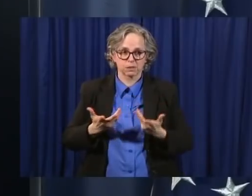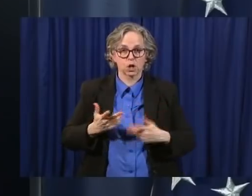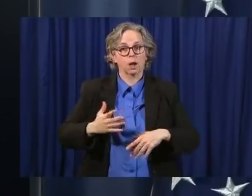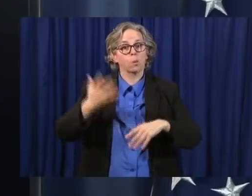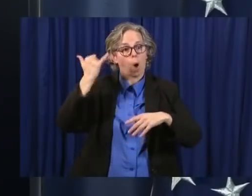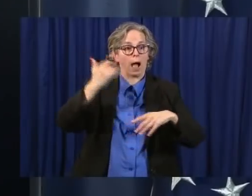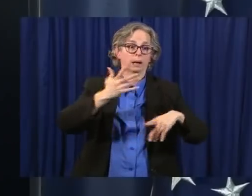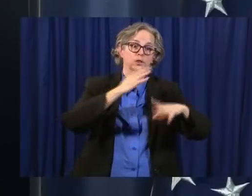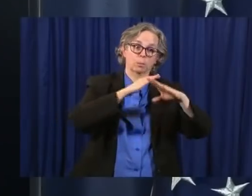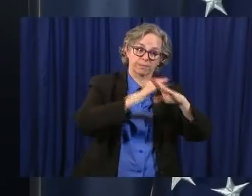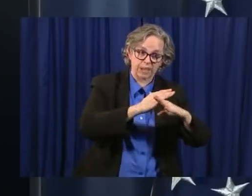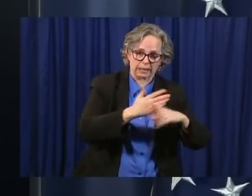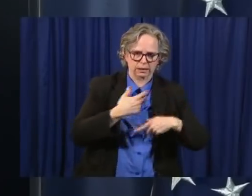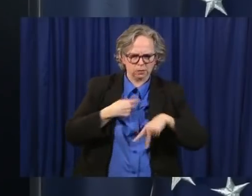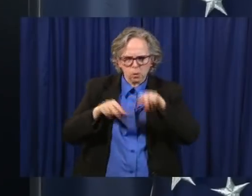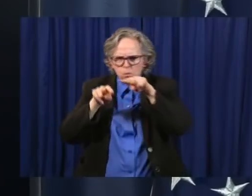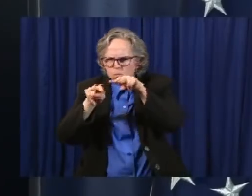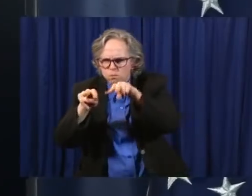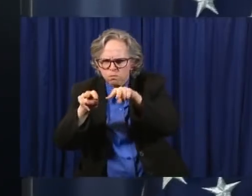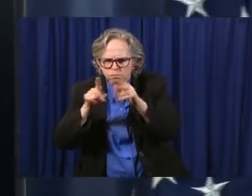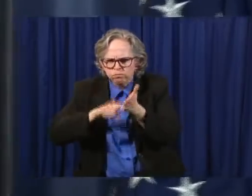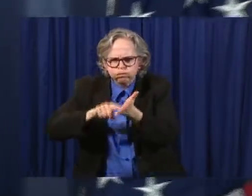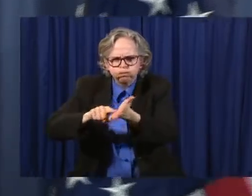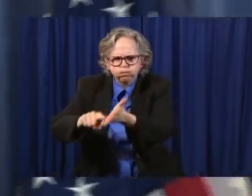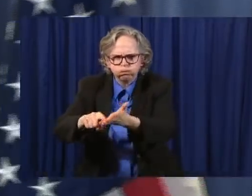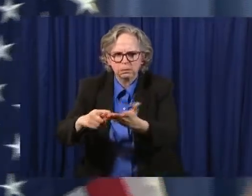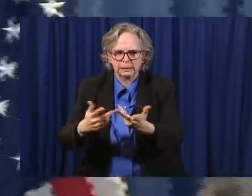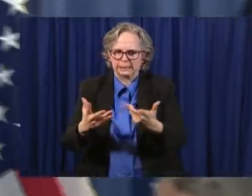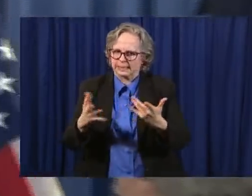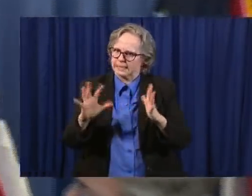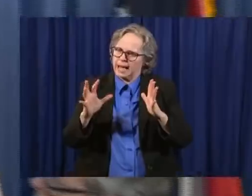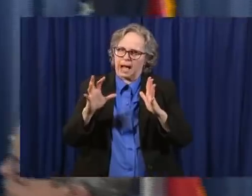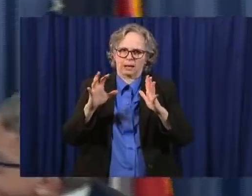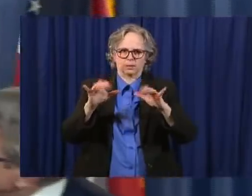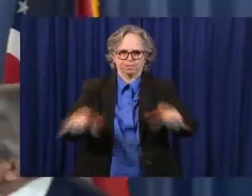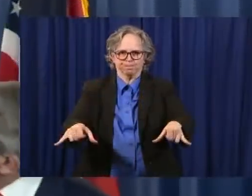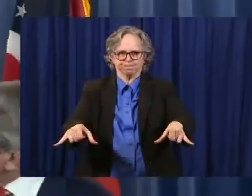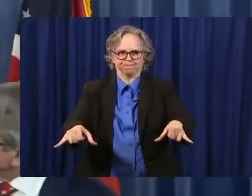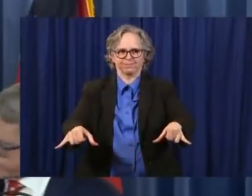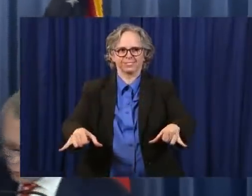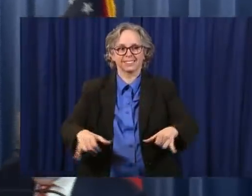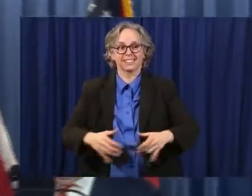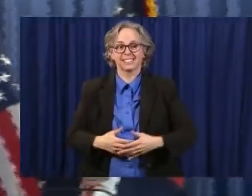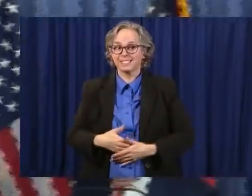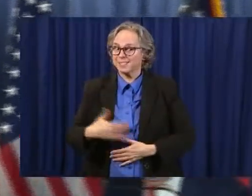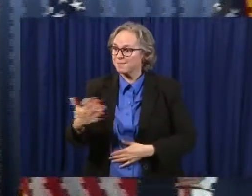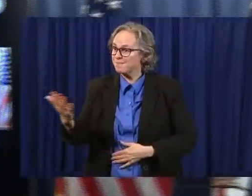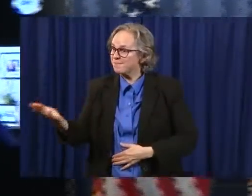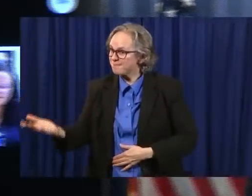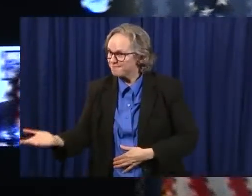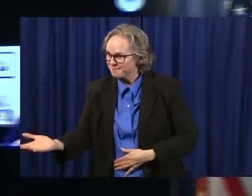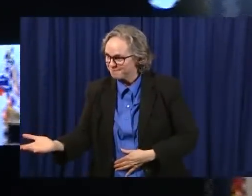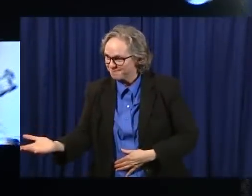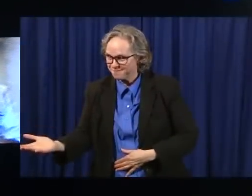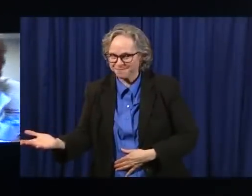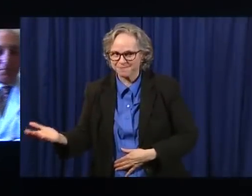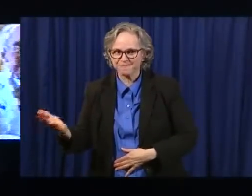or, containing. I want to see if Dr. Acton has any questions. Dr. Acton, do you have any questions at